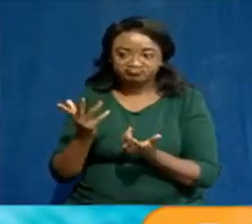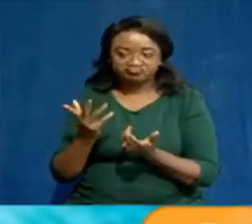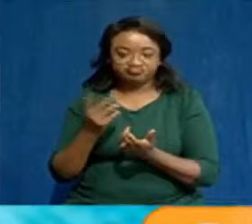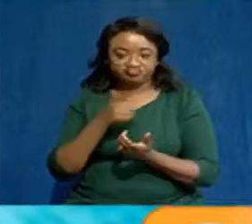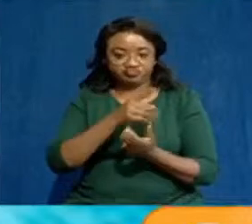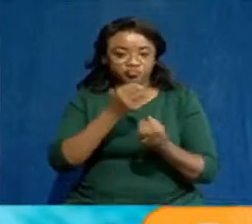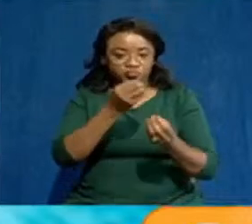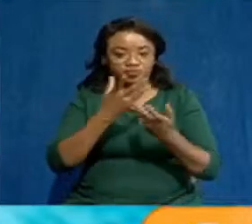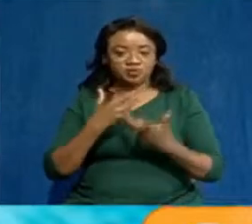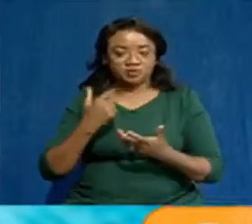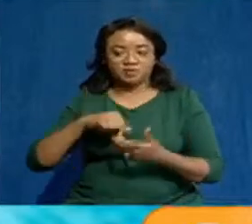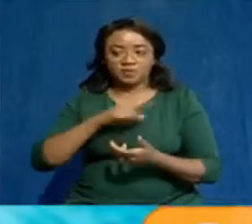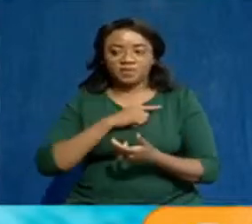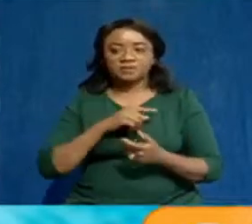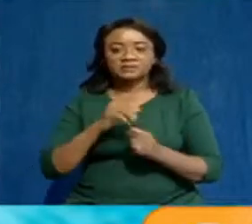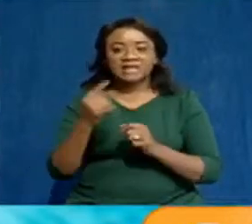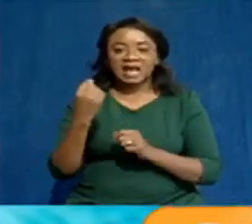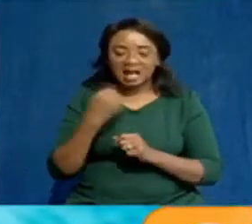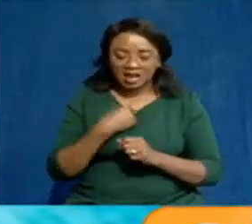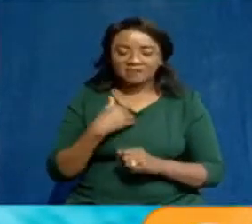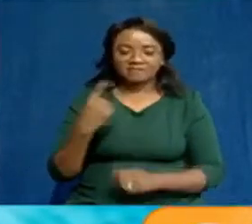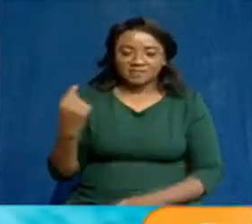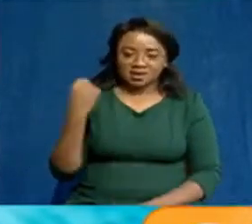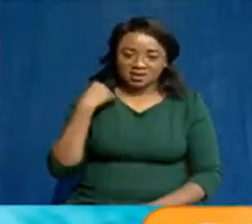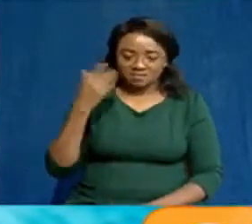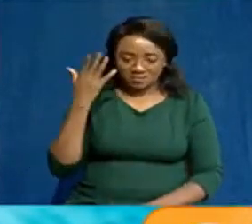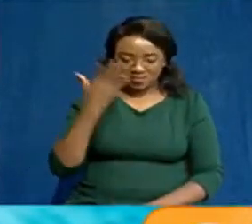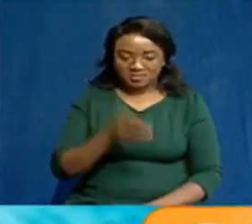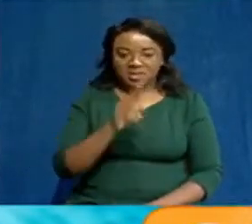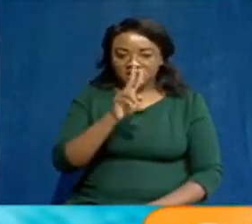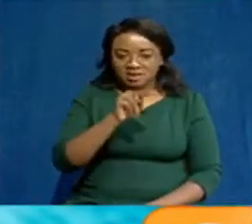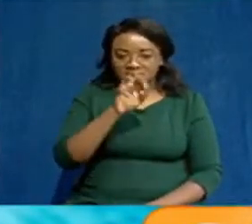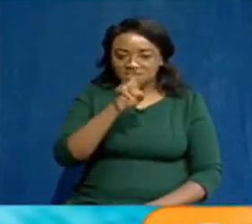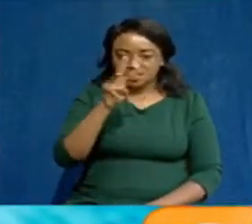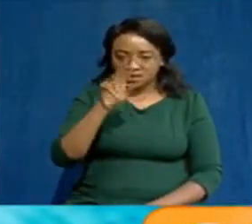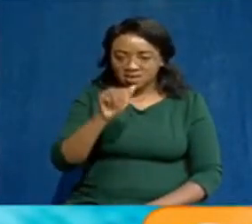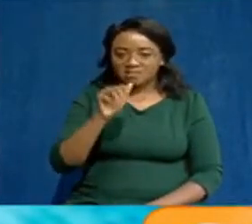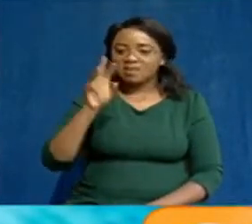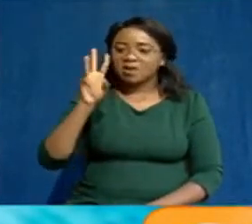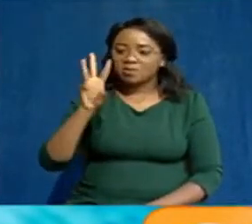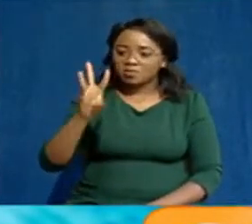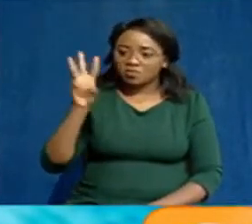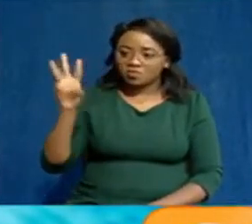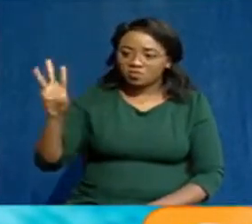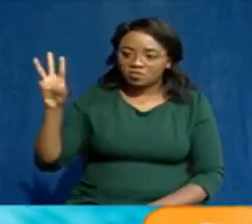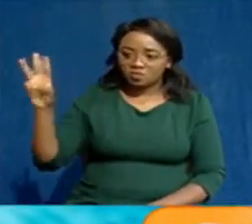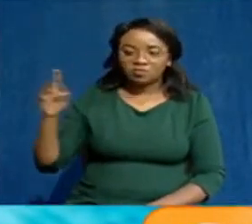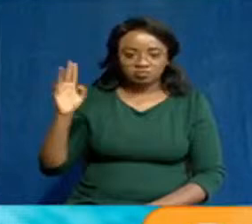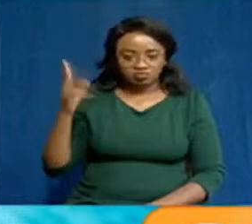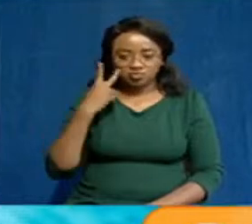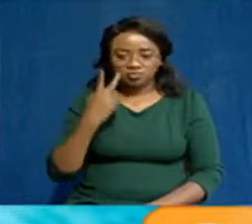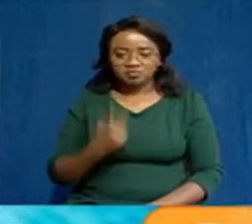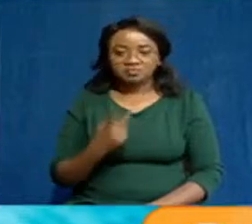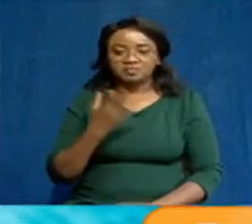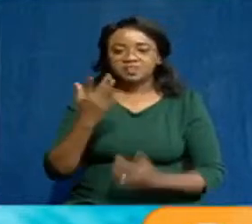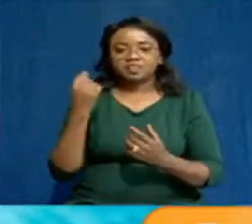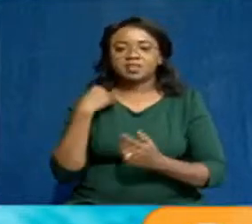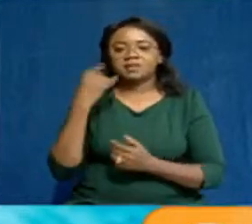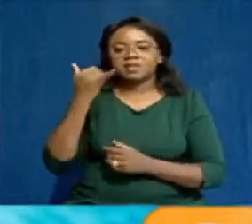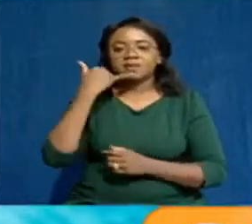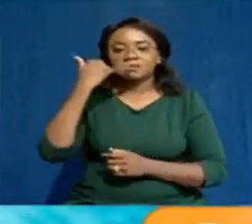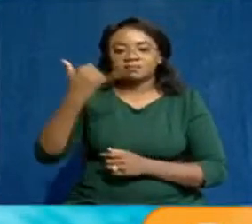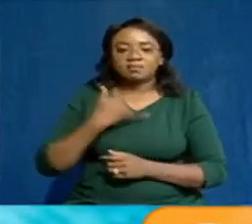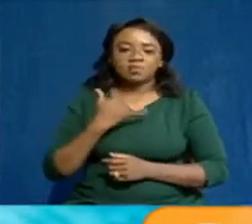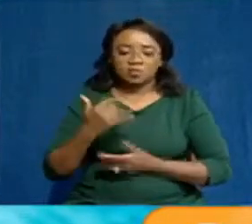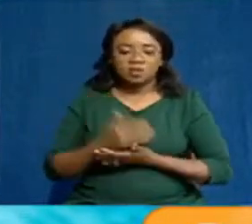report using our hotline numbers, which are on our website. We will respond and make sure that waste,